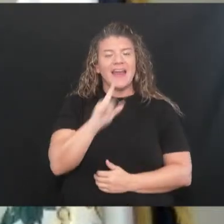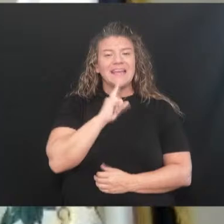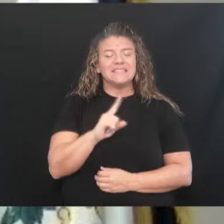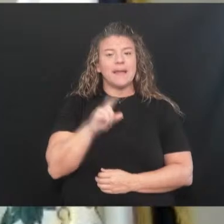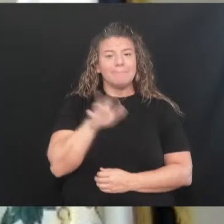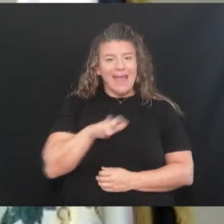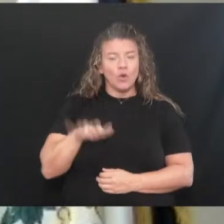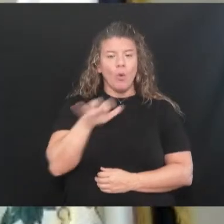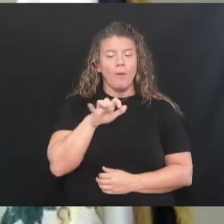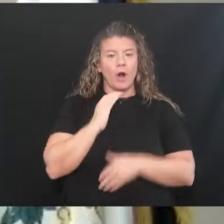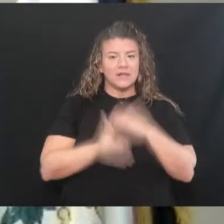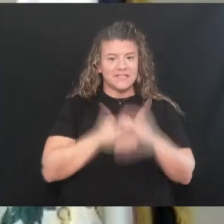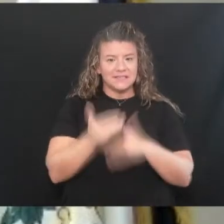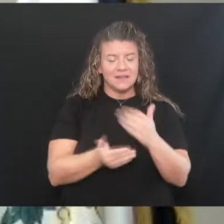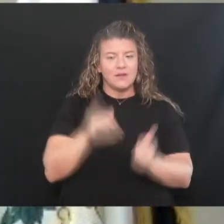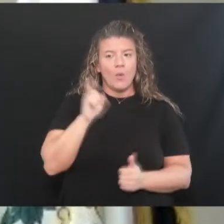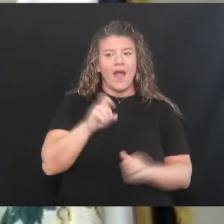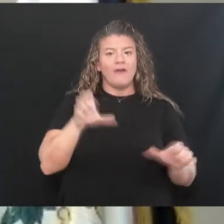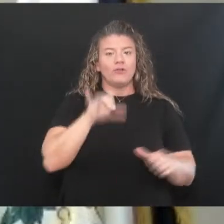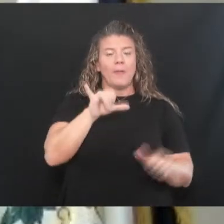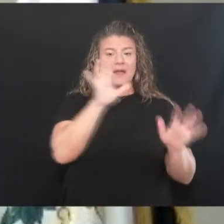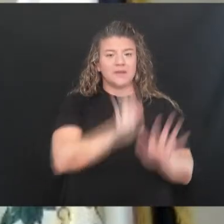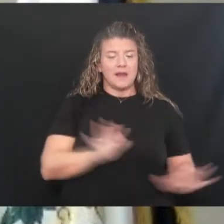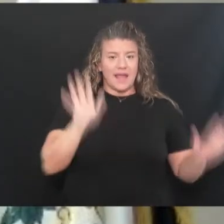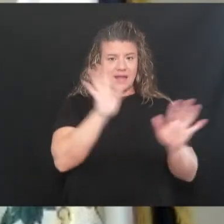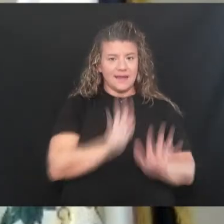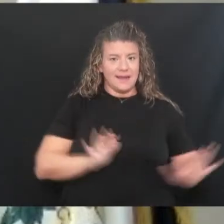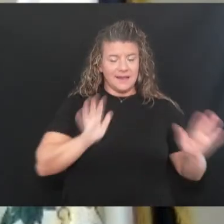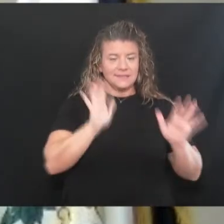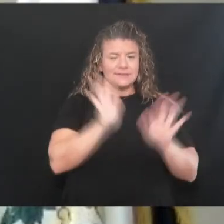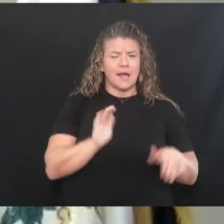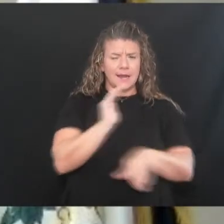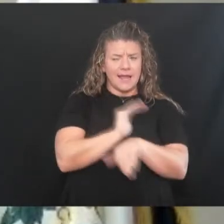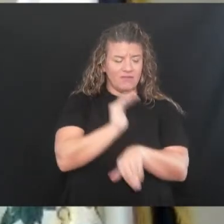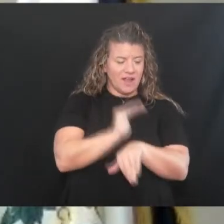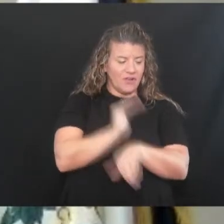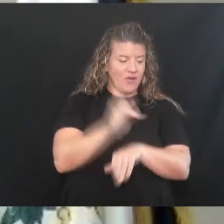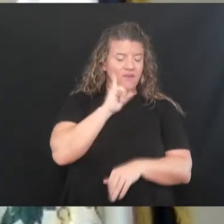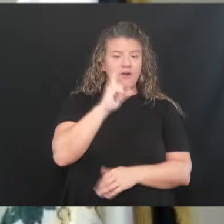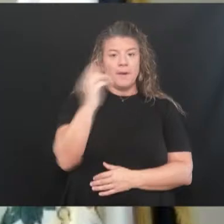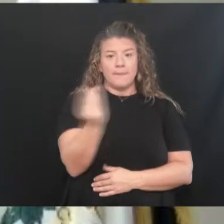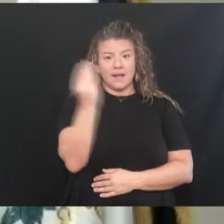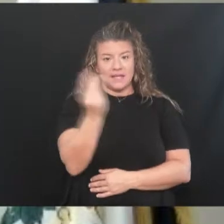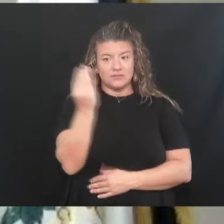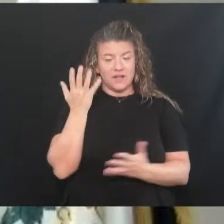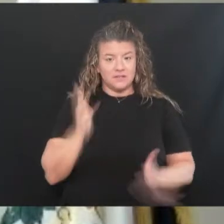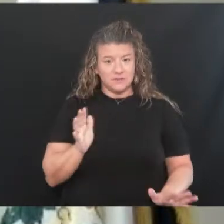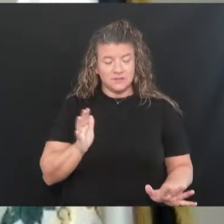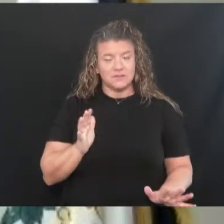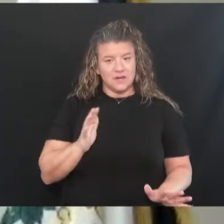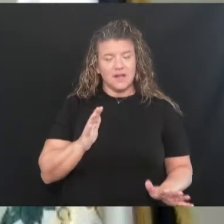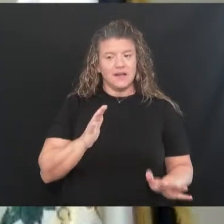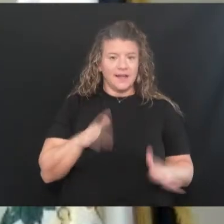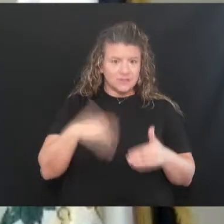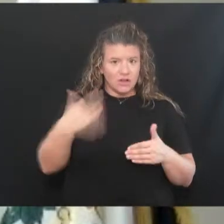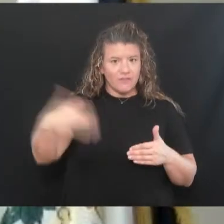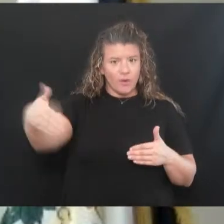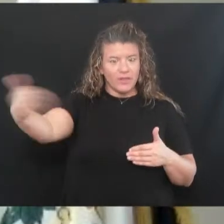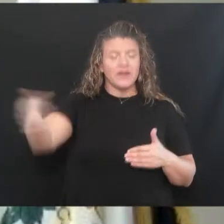do that on Sunday to get Sunday evening to get Monday's variants done and so on. But we are moving